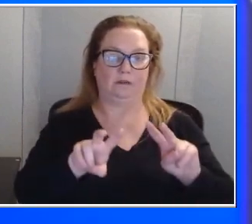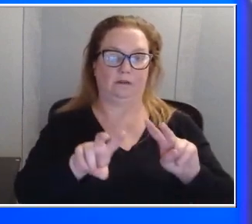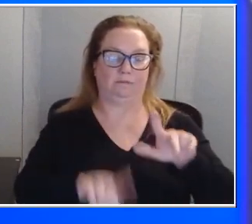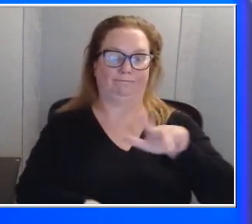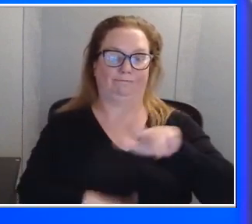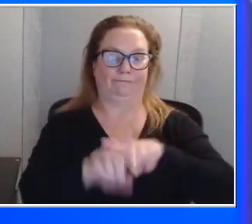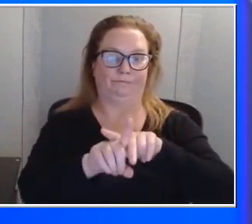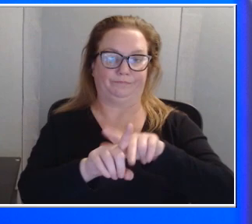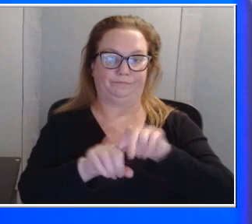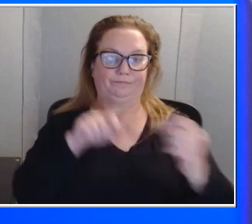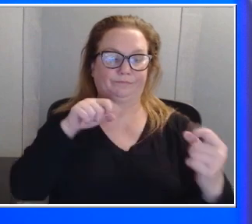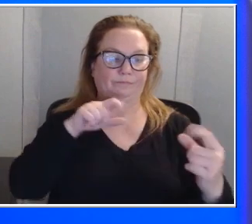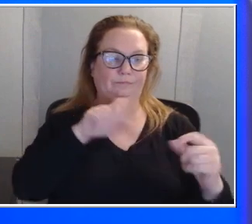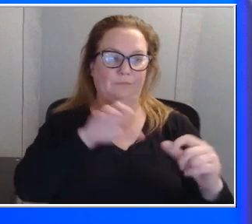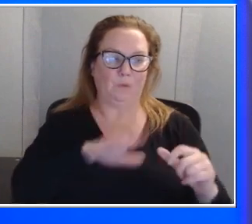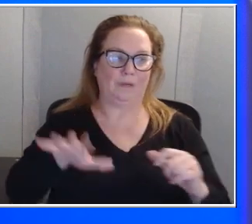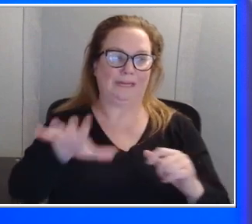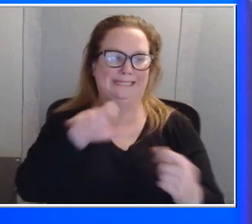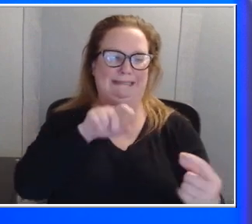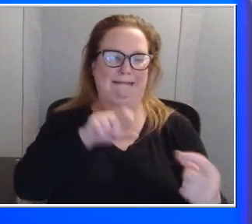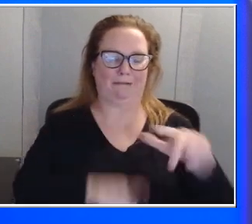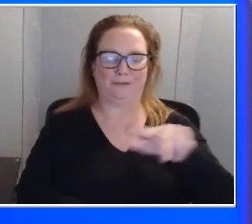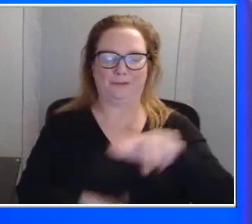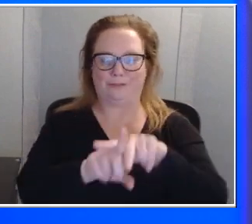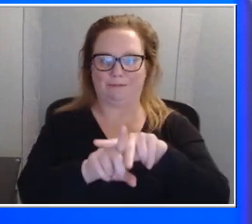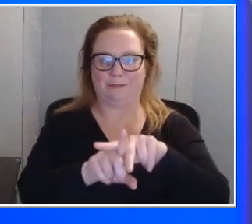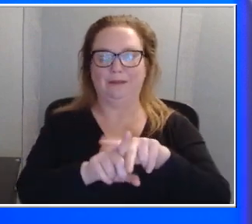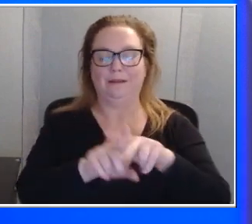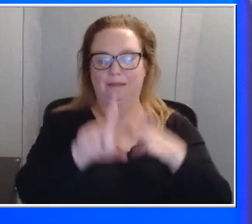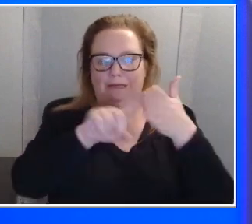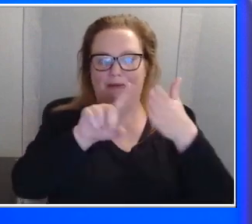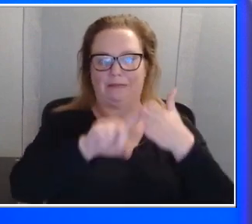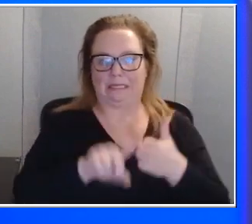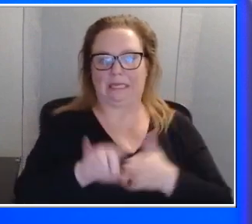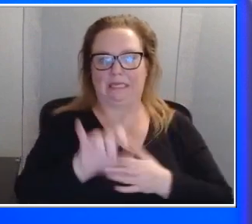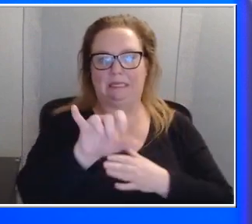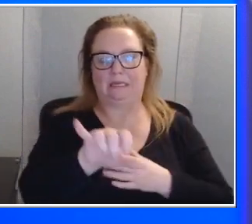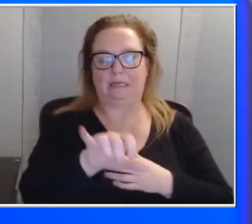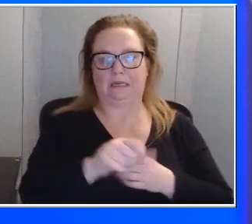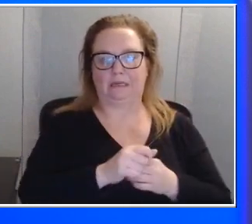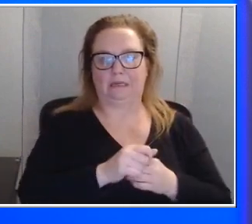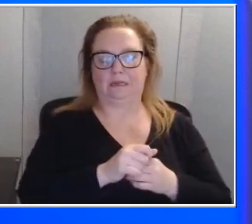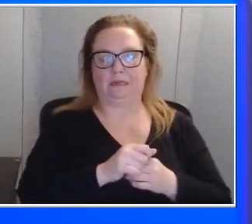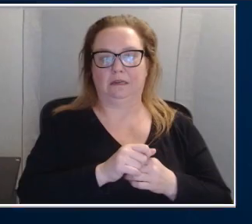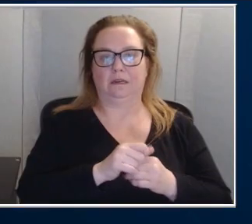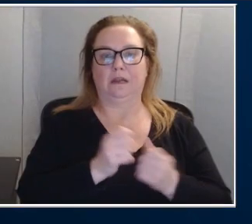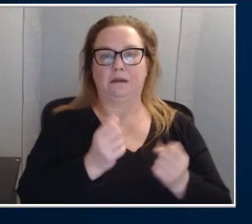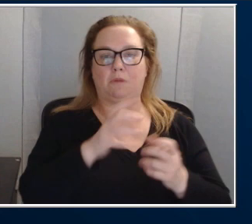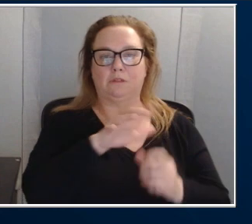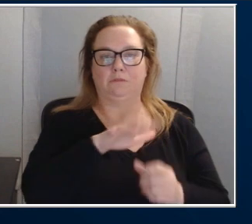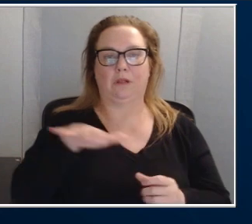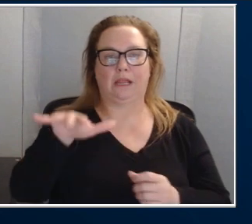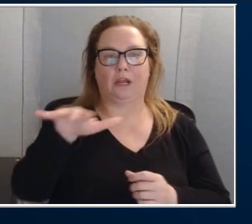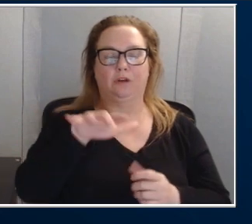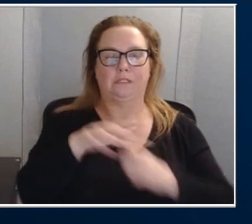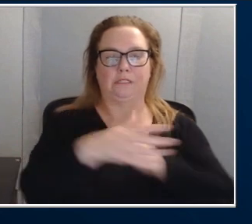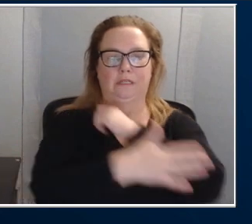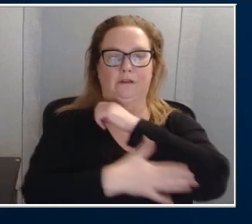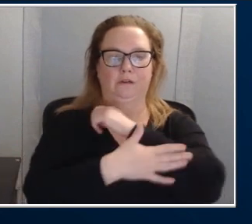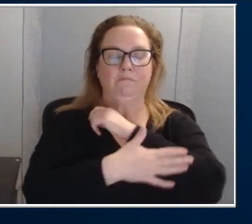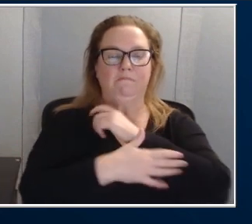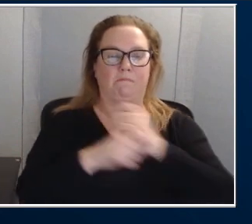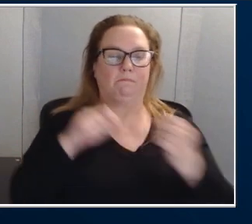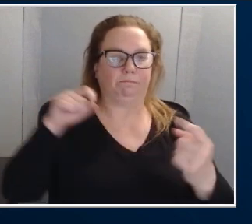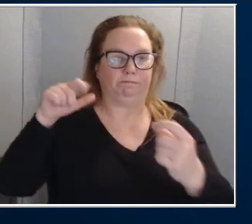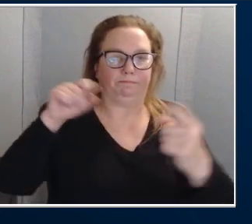a cohesive signal coming out to be investigated. And those signals you look for in multiple areas of the country, multiple signals, I